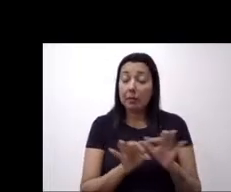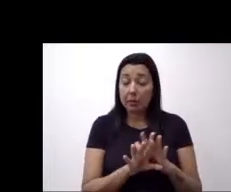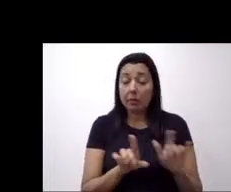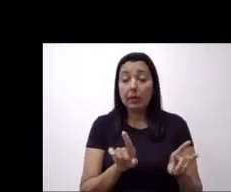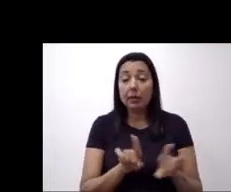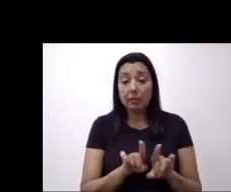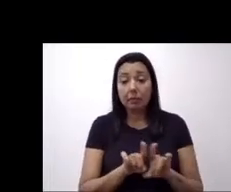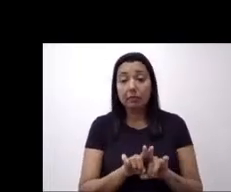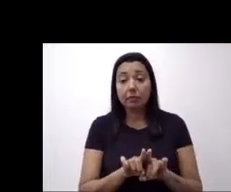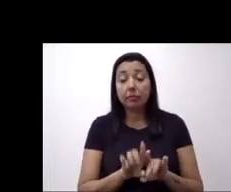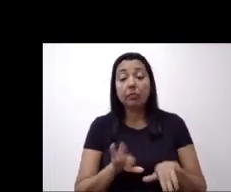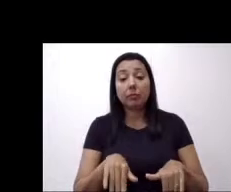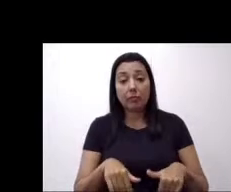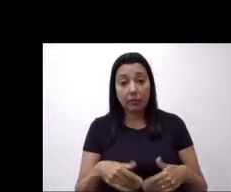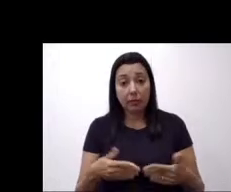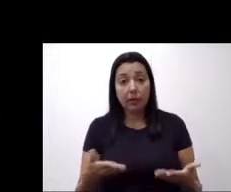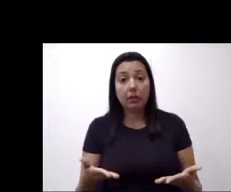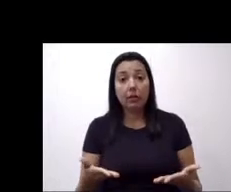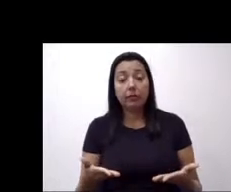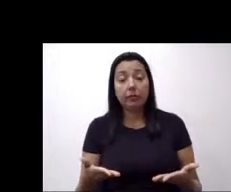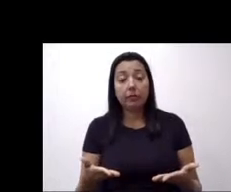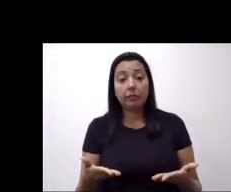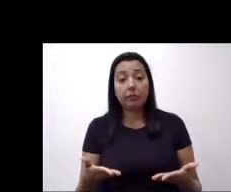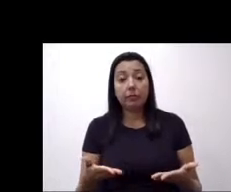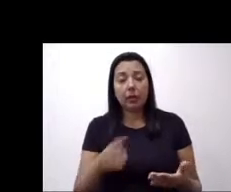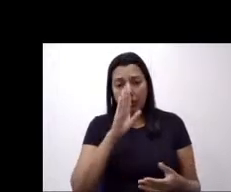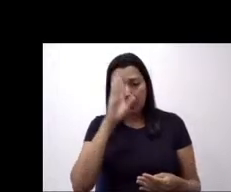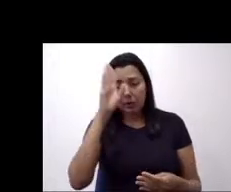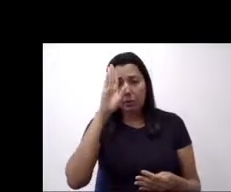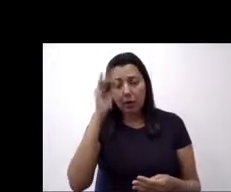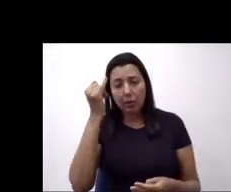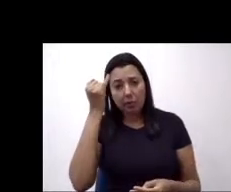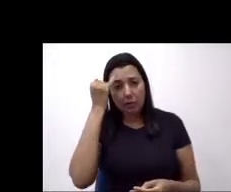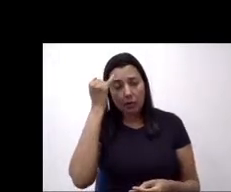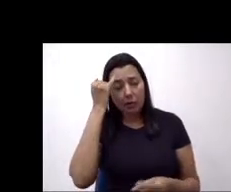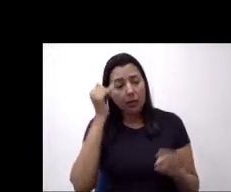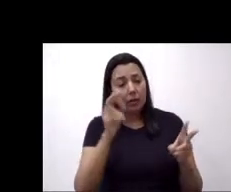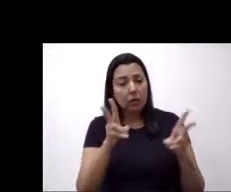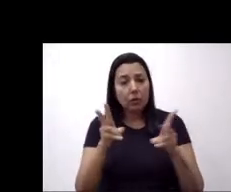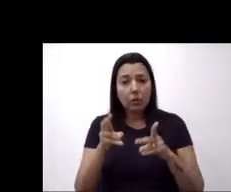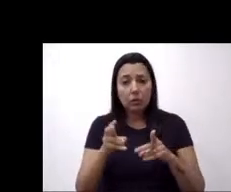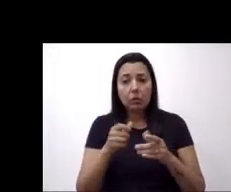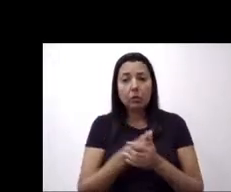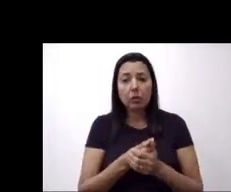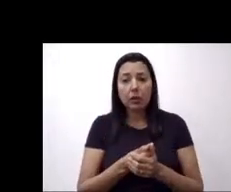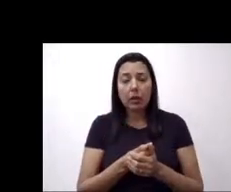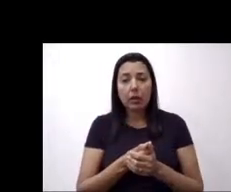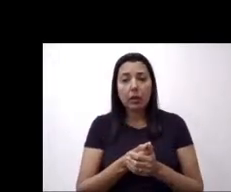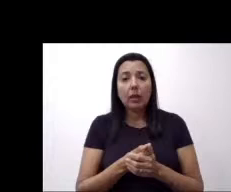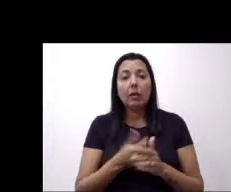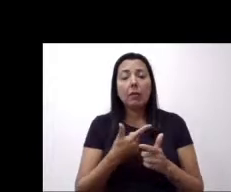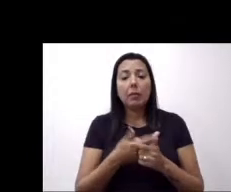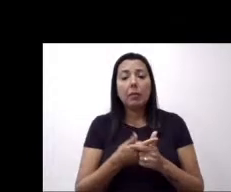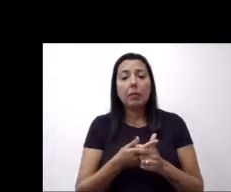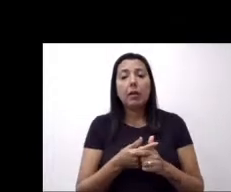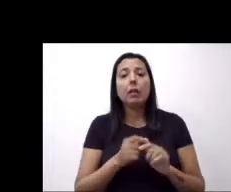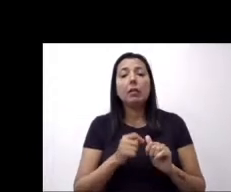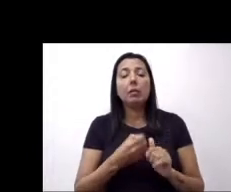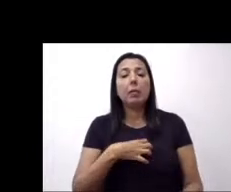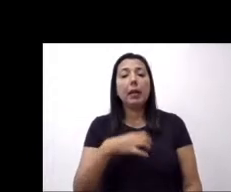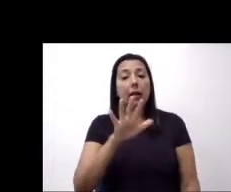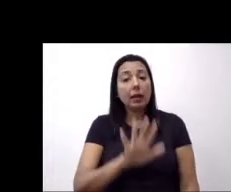So the main idea of the pragmatist approach is clearly to observe the meaning struggle, the meaning